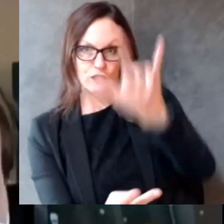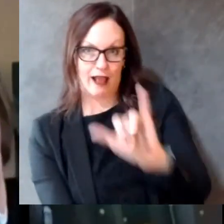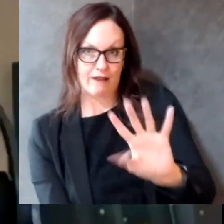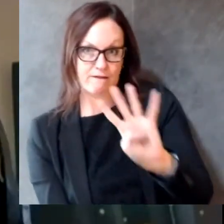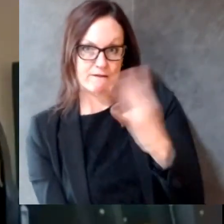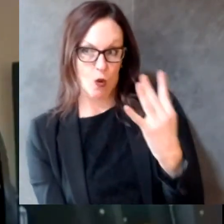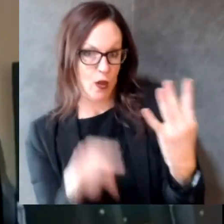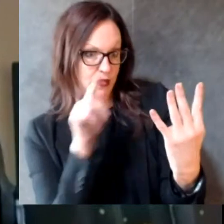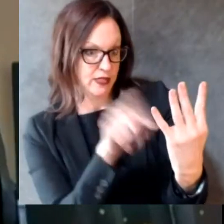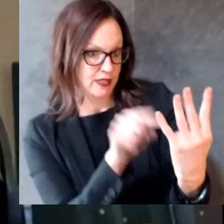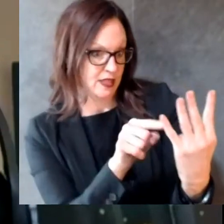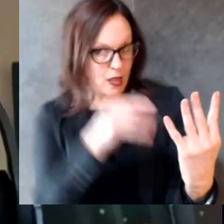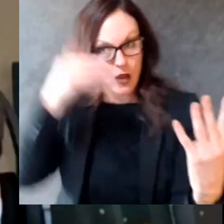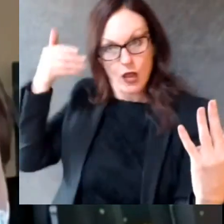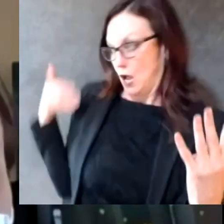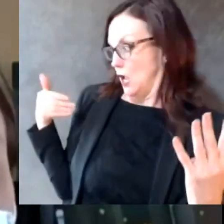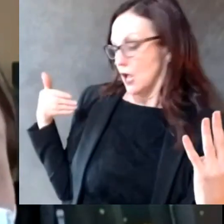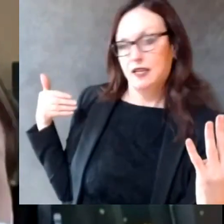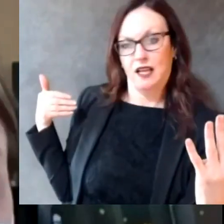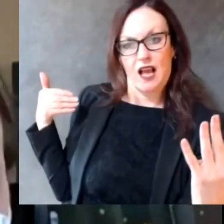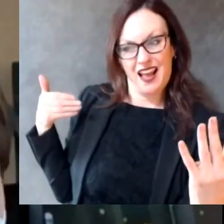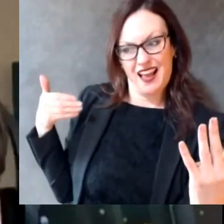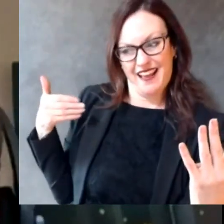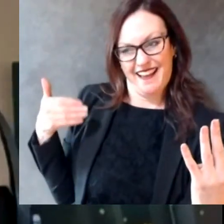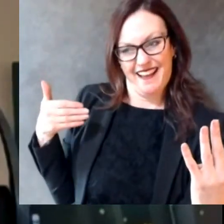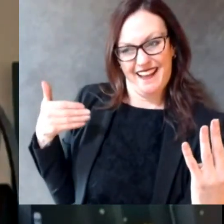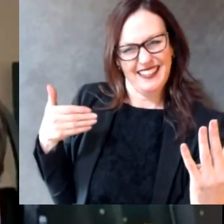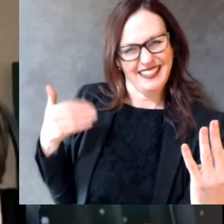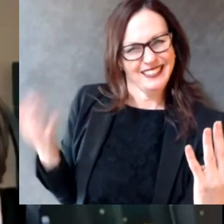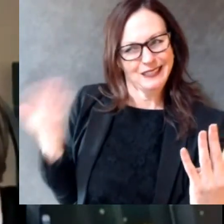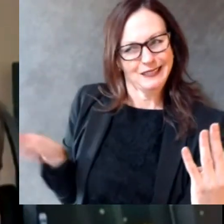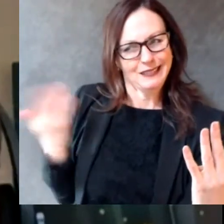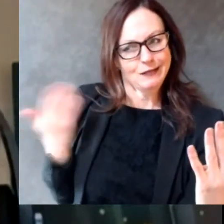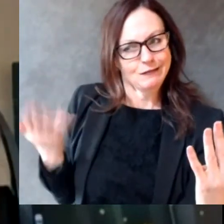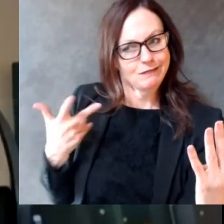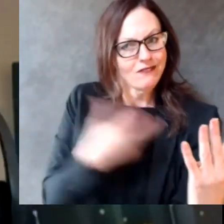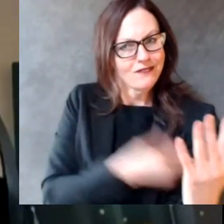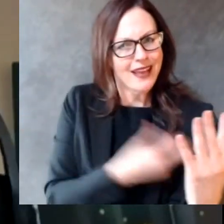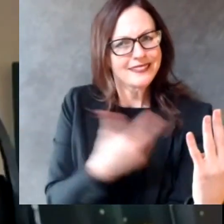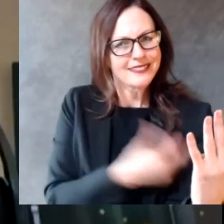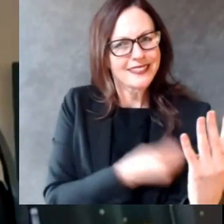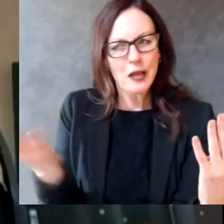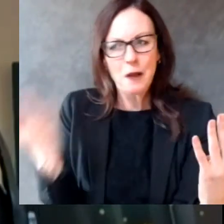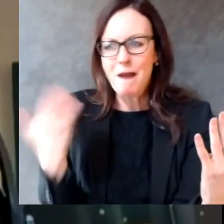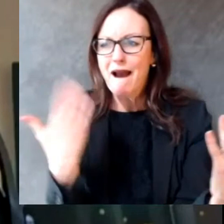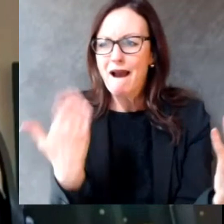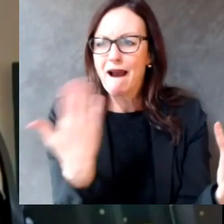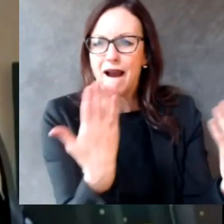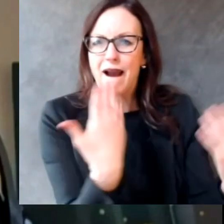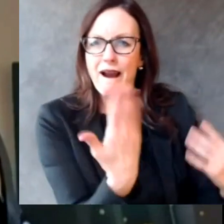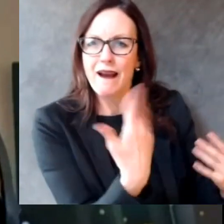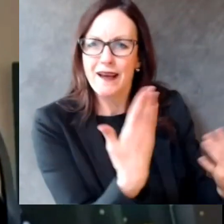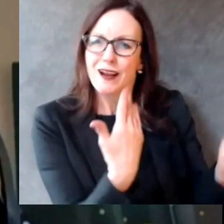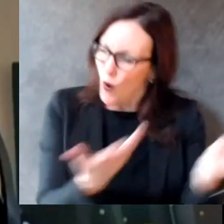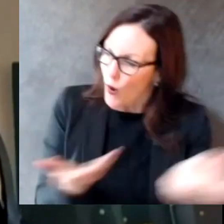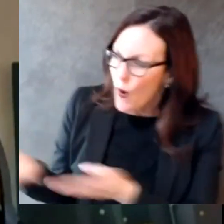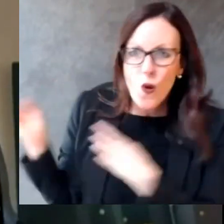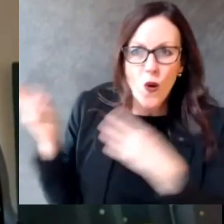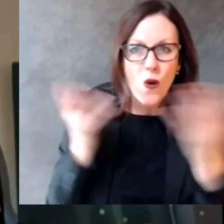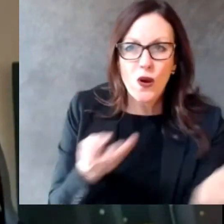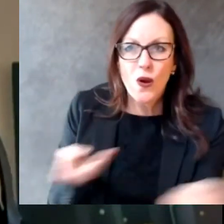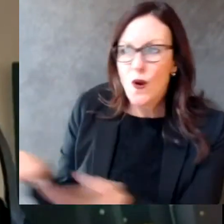we're not going to keep going up a percentage or two every day at this point in time. The cohort of people to